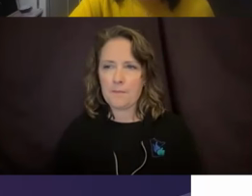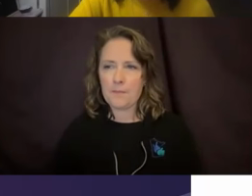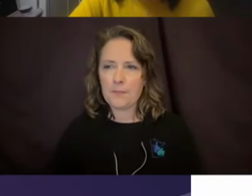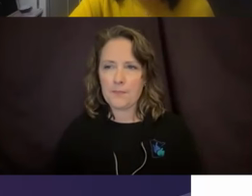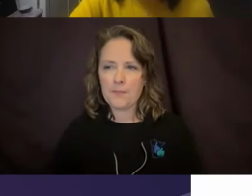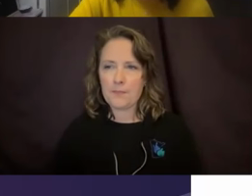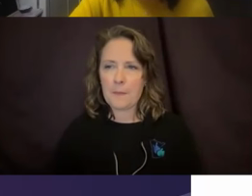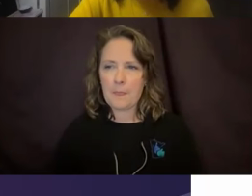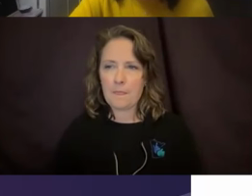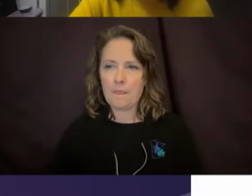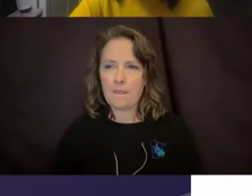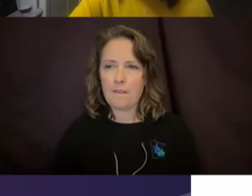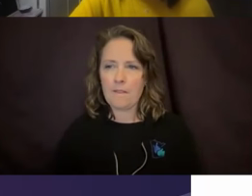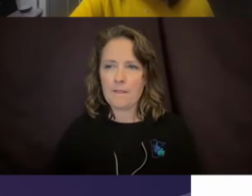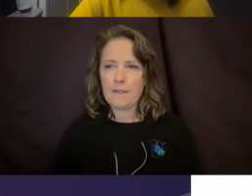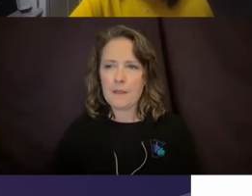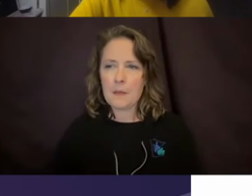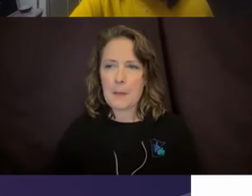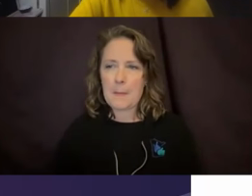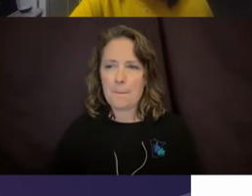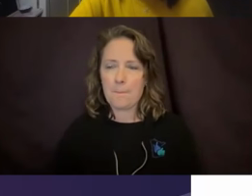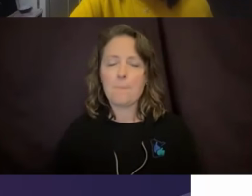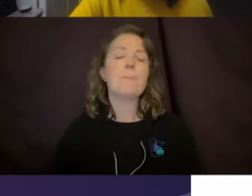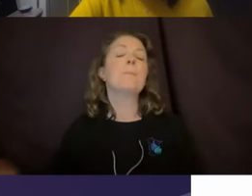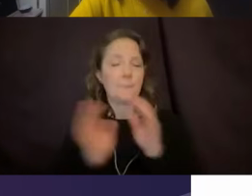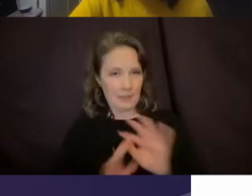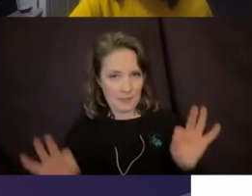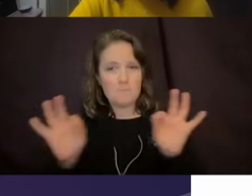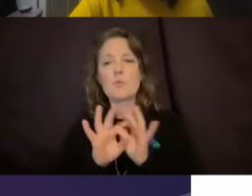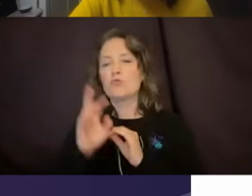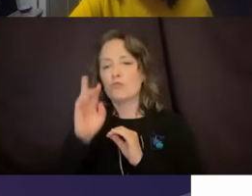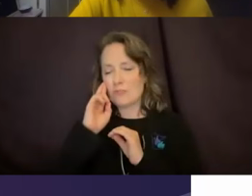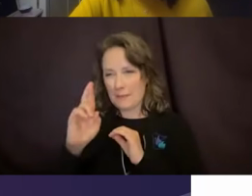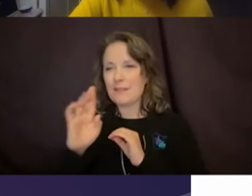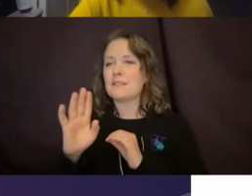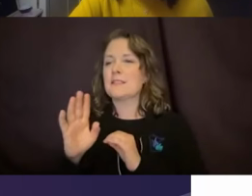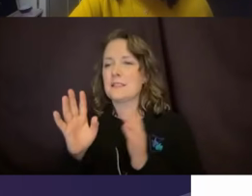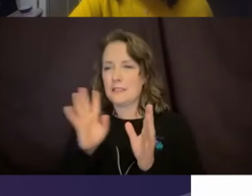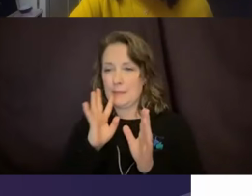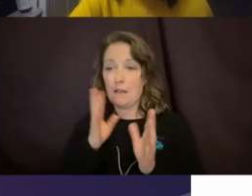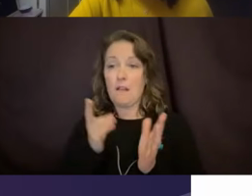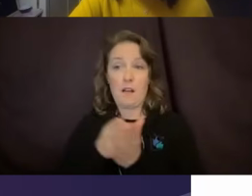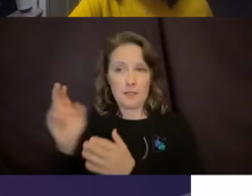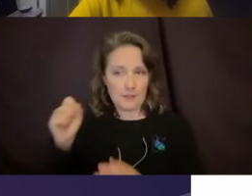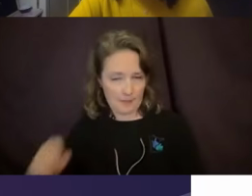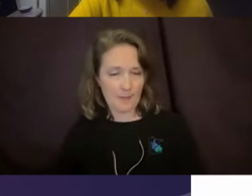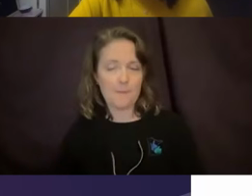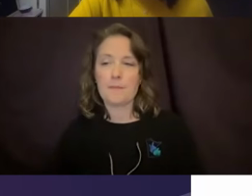um, it's important to respect them by talking to them as honestly as possible within their age group. Yeah.